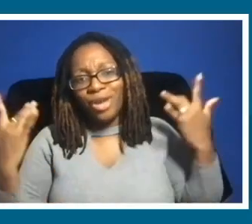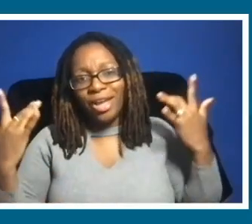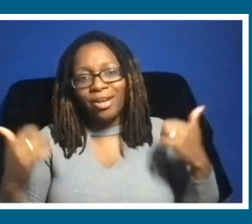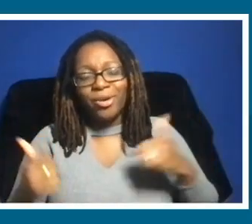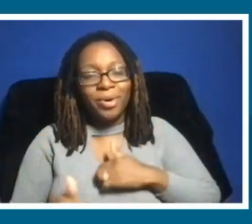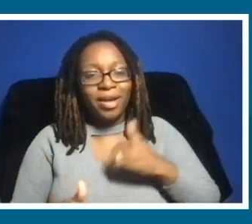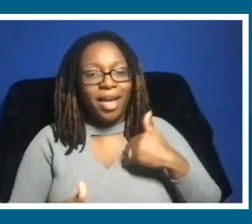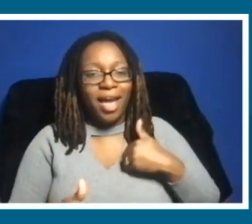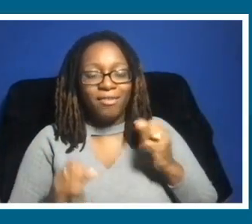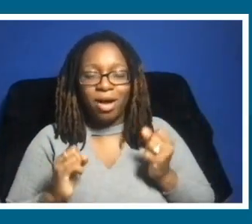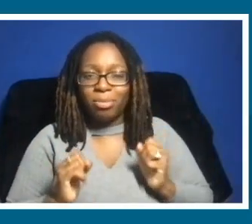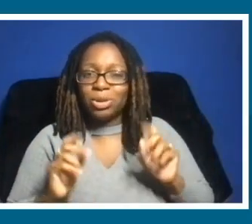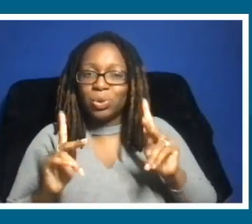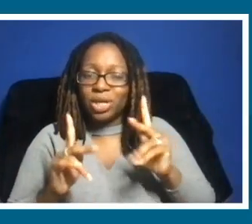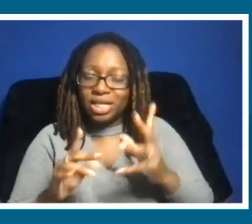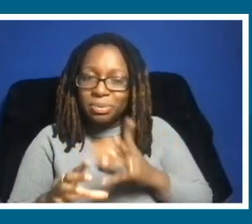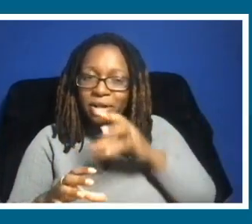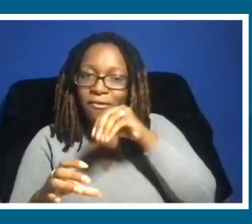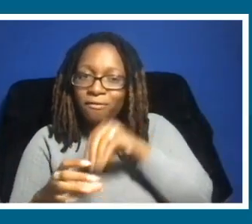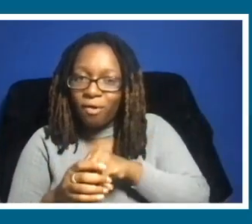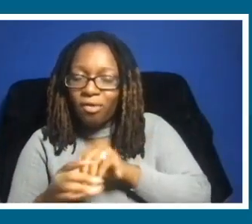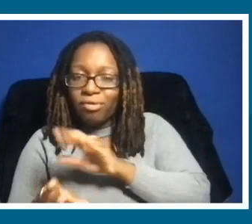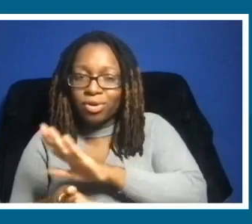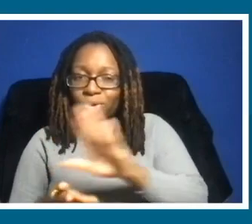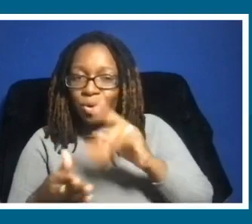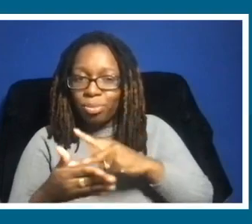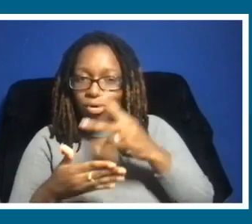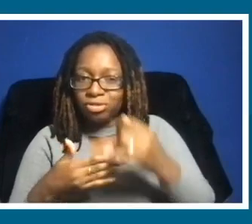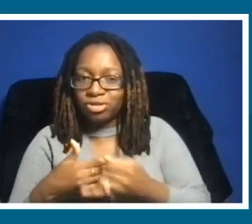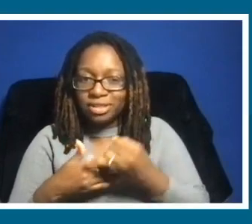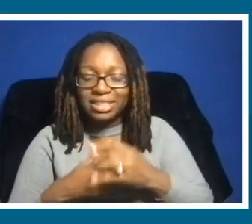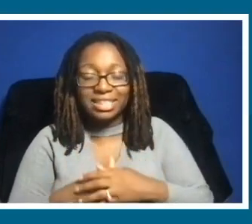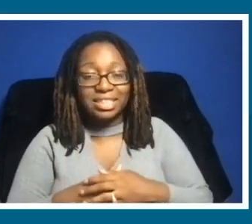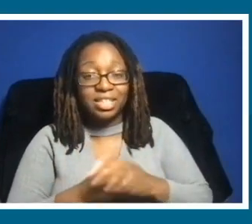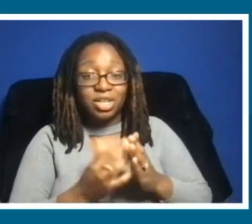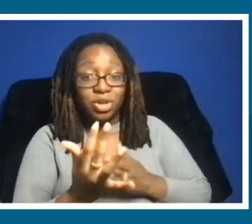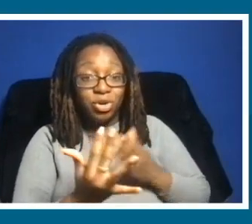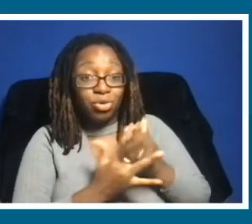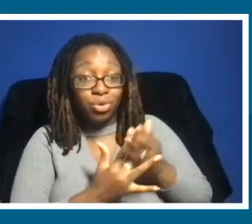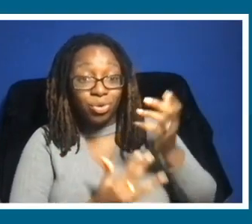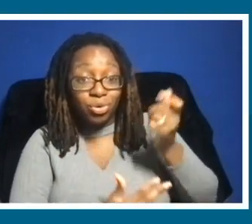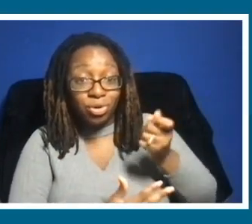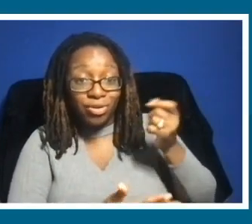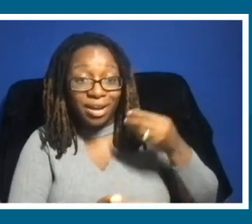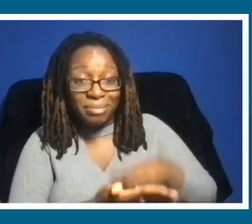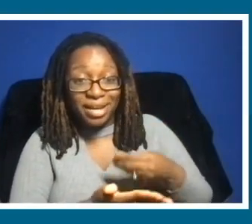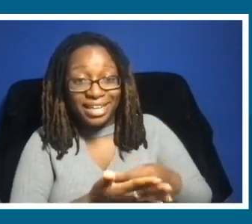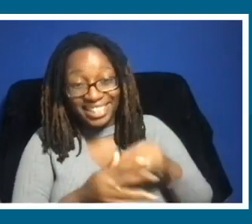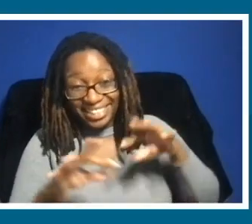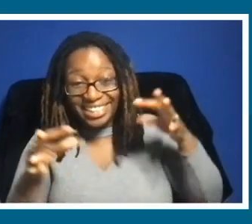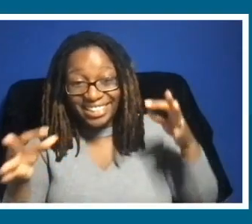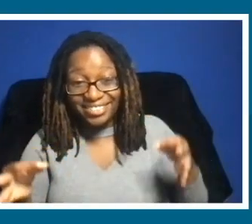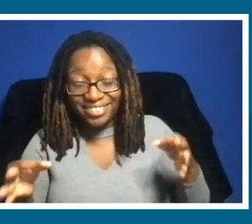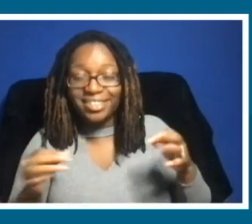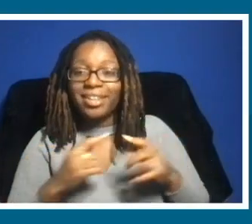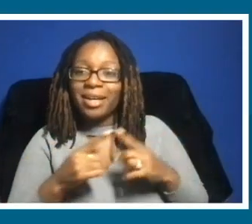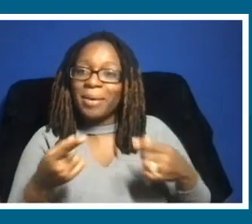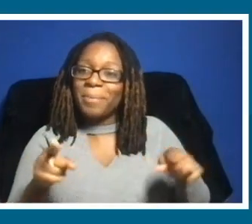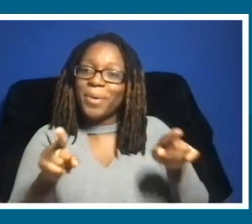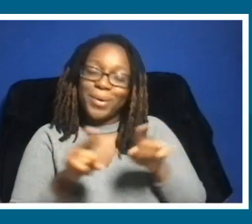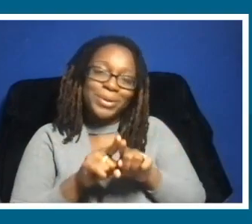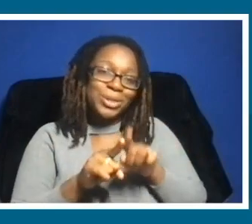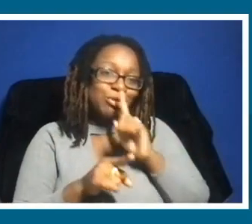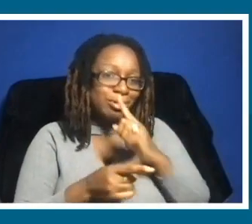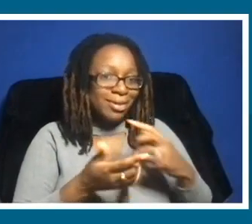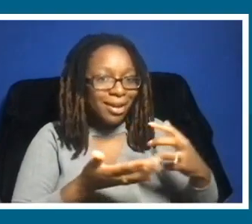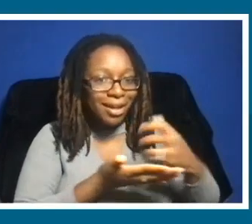play a role in all of these projects, through the grant money, certainly, but also through the collections